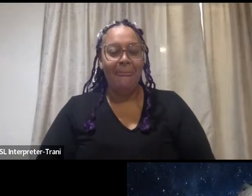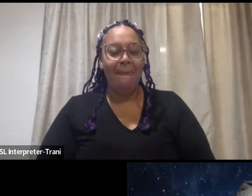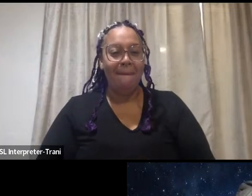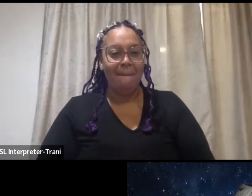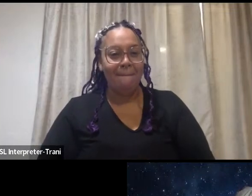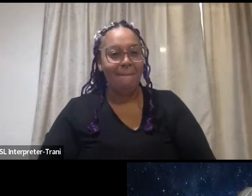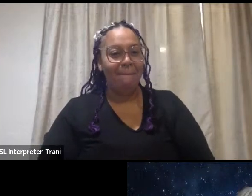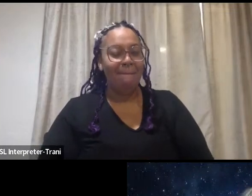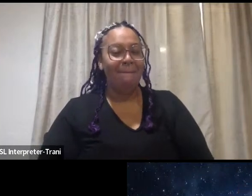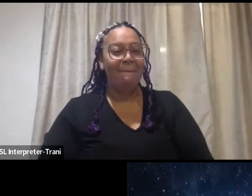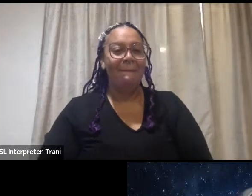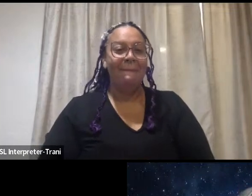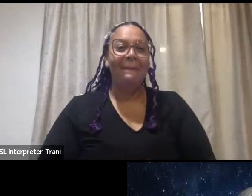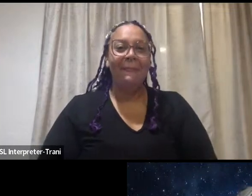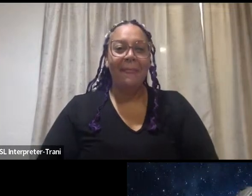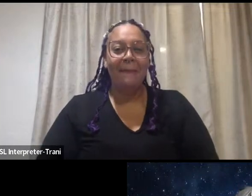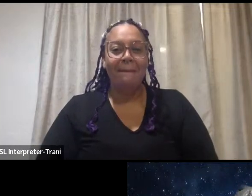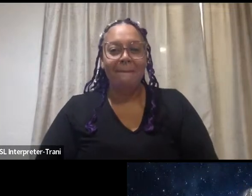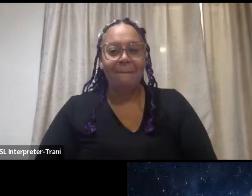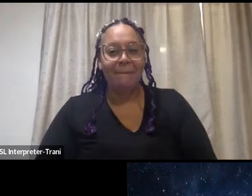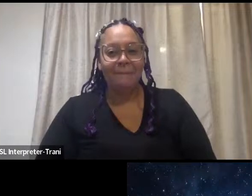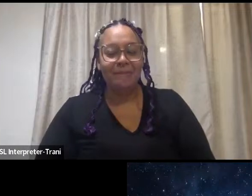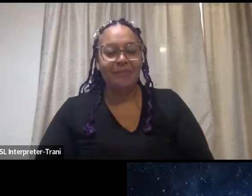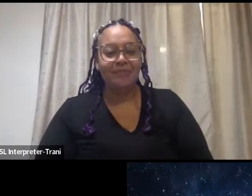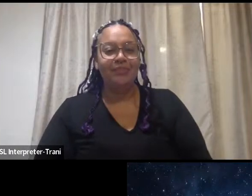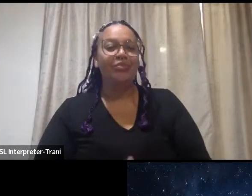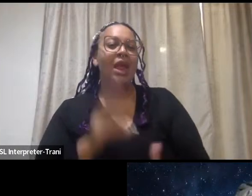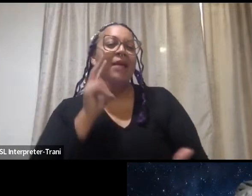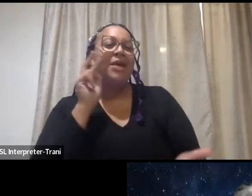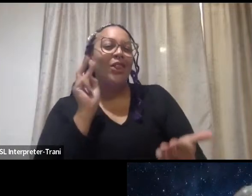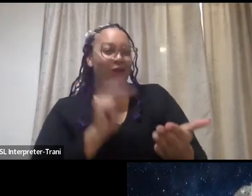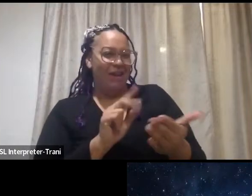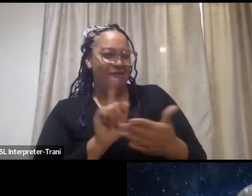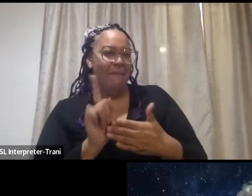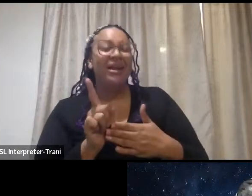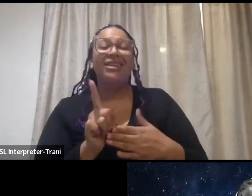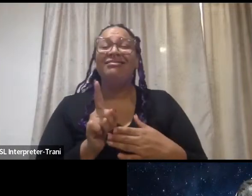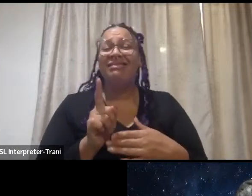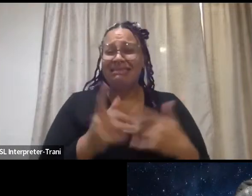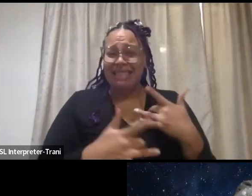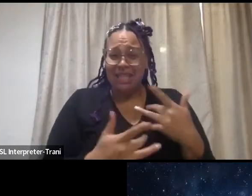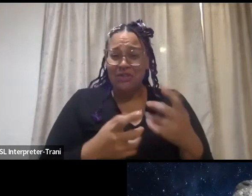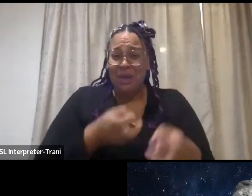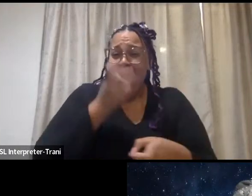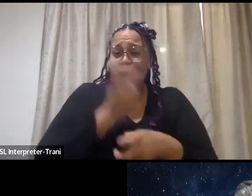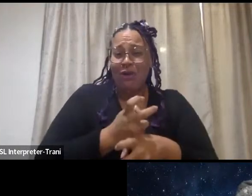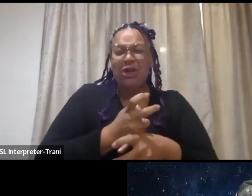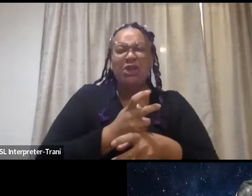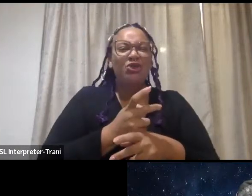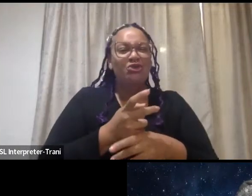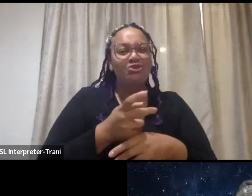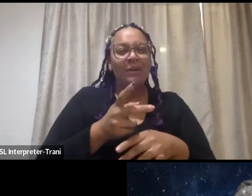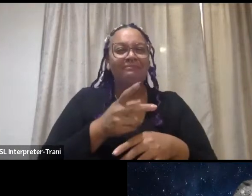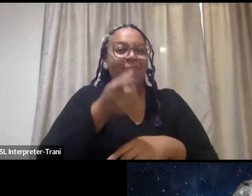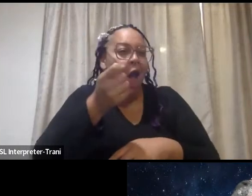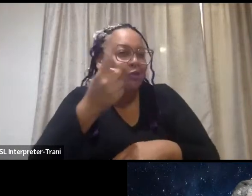And look at this for a second. It's always harder to interpret when it's you. you know?